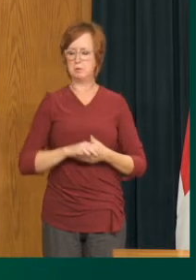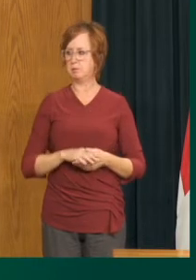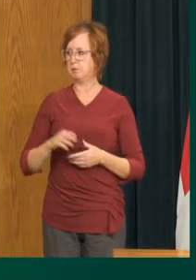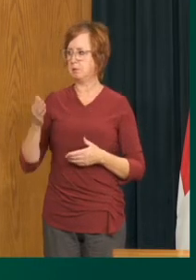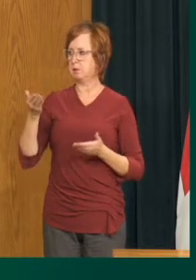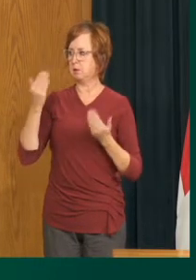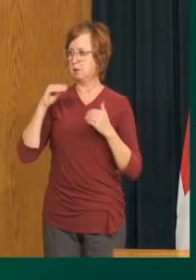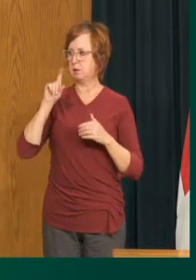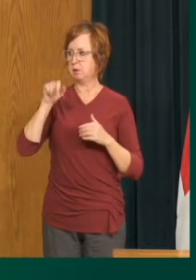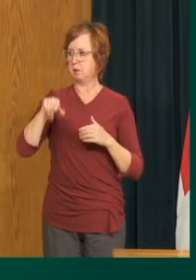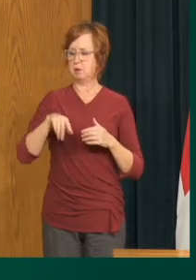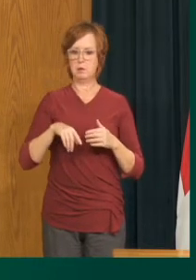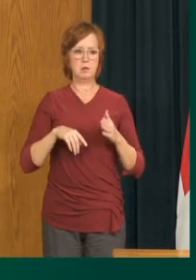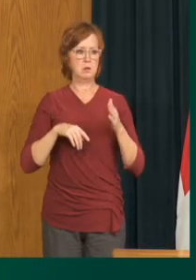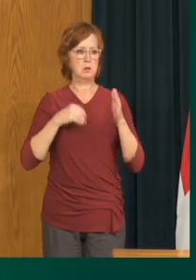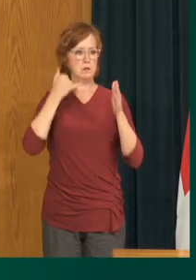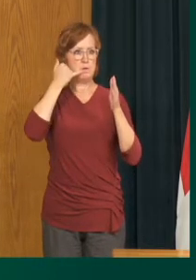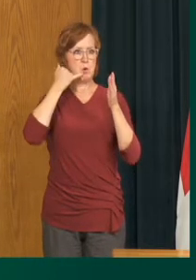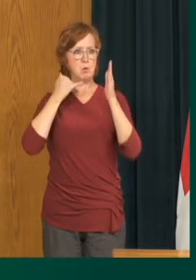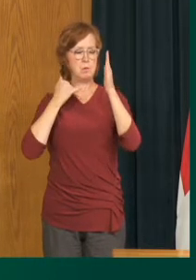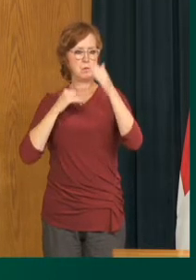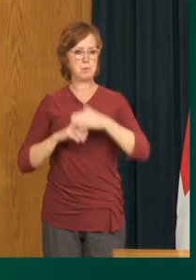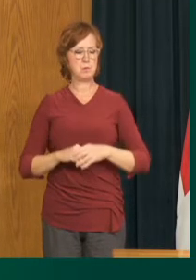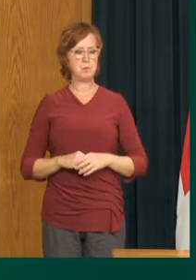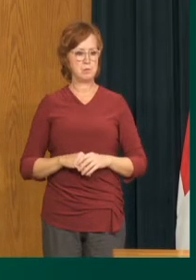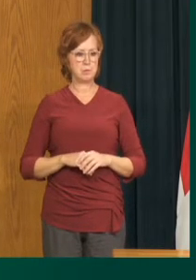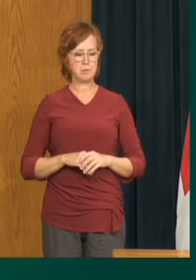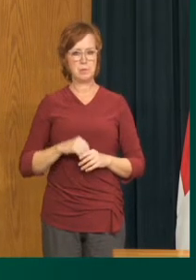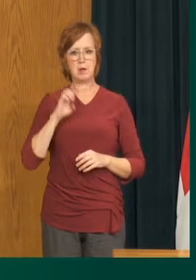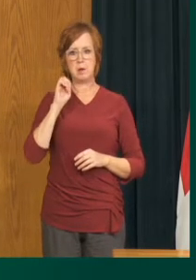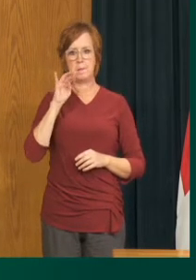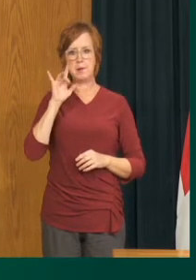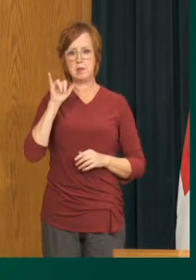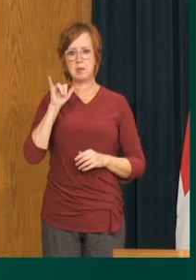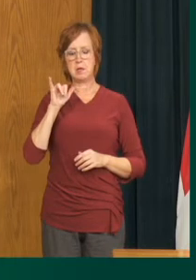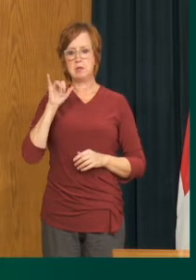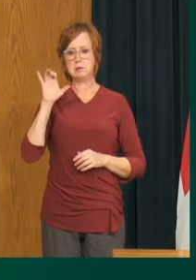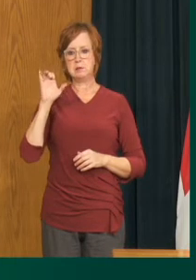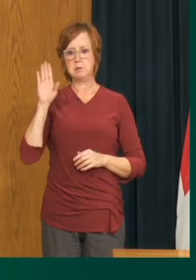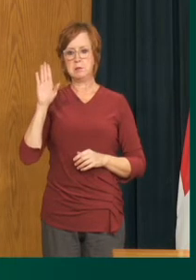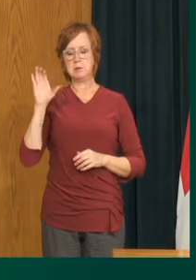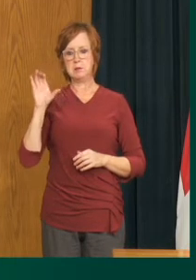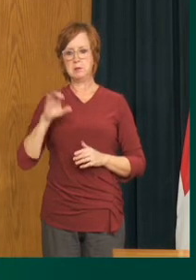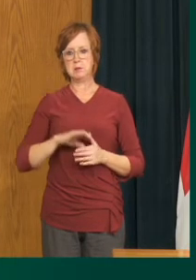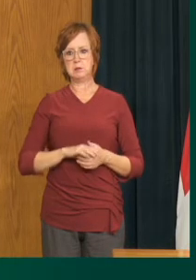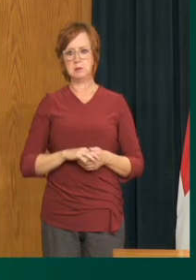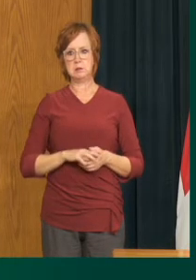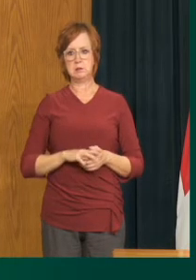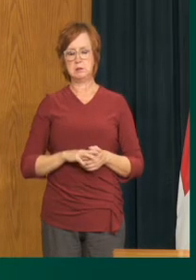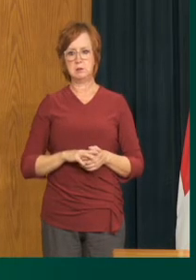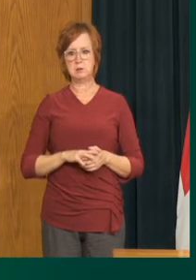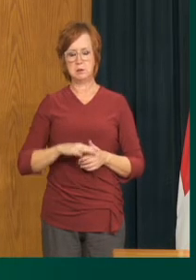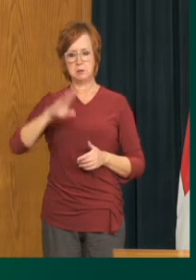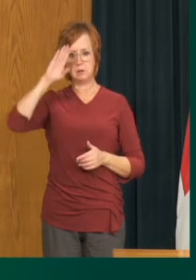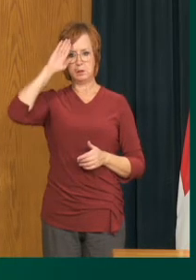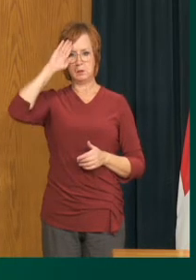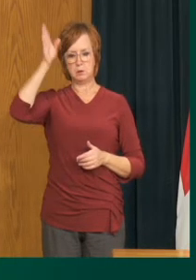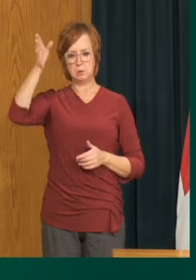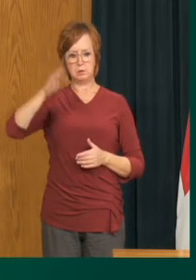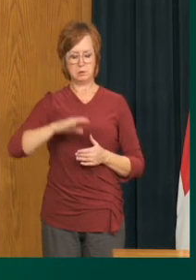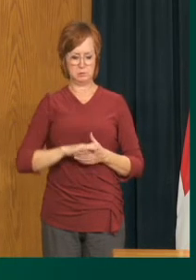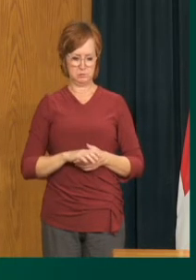And we'll take our next question from the phone line. We have Emily Pasiuk from CBC. Hi.